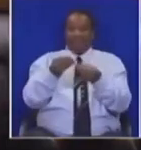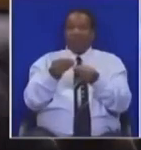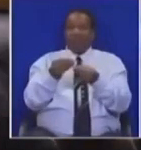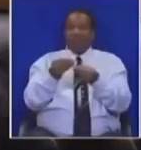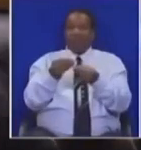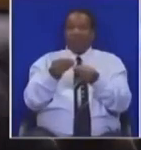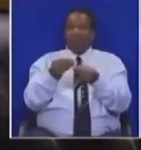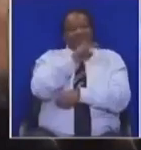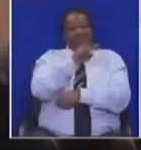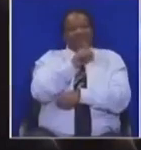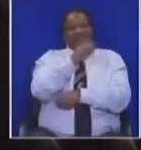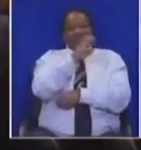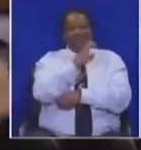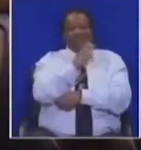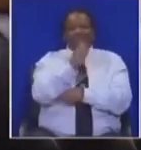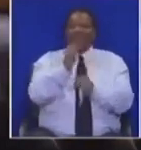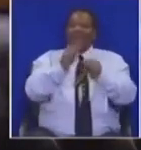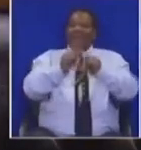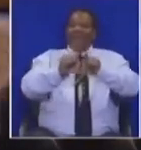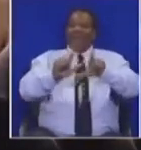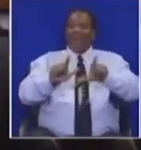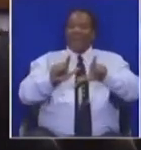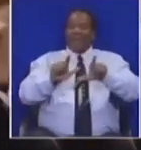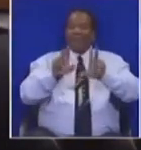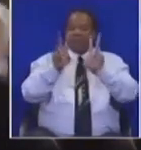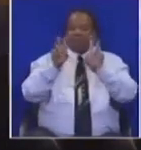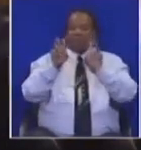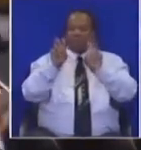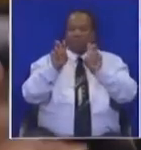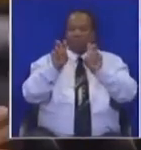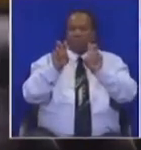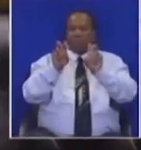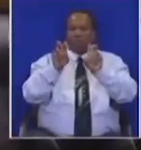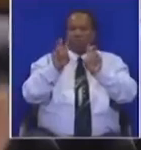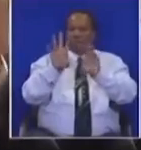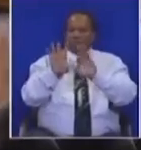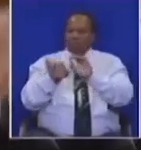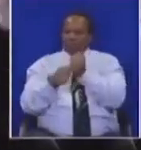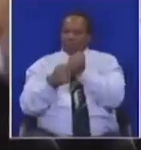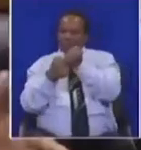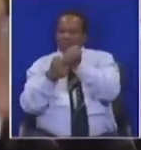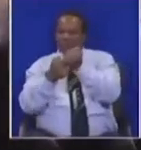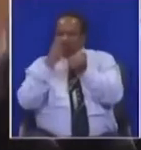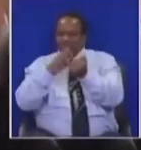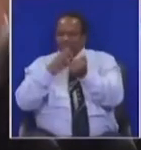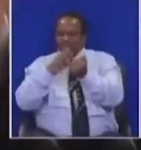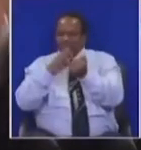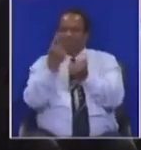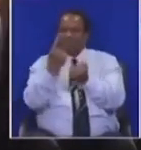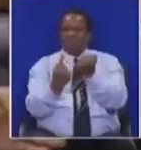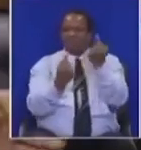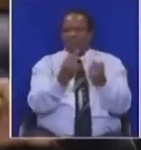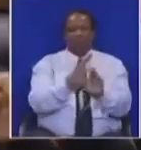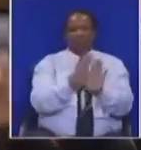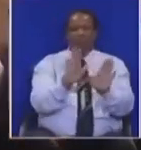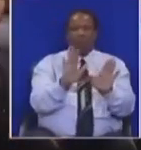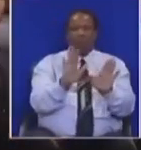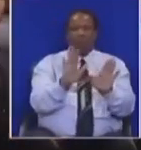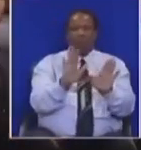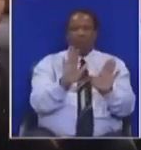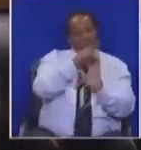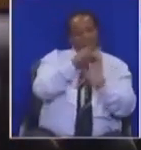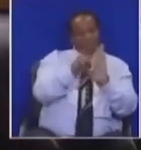land issue. And we are dealing with that. I don't need to support anyone. I need to deal with the policy